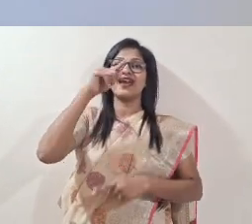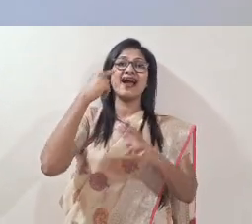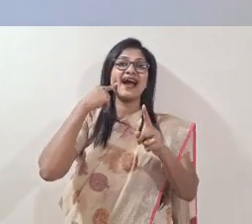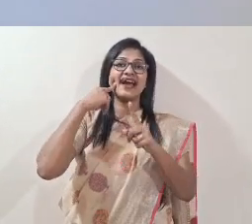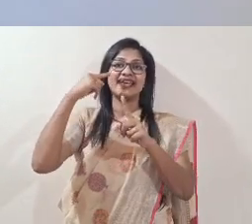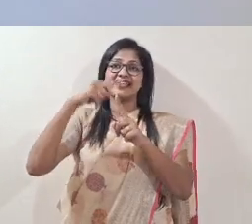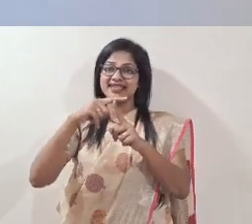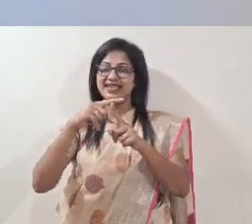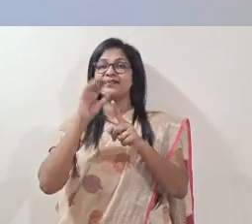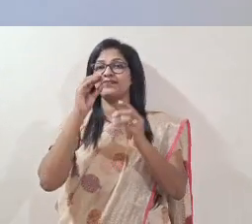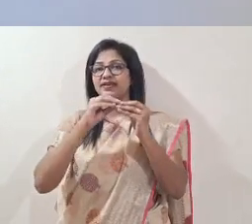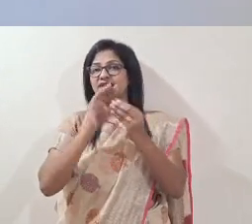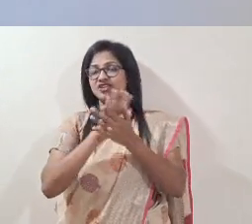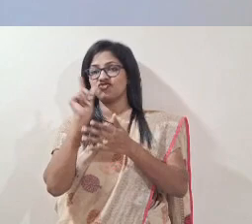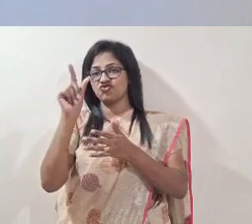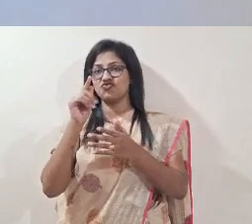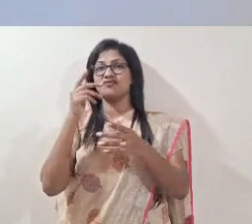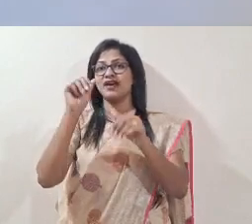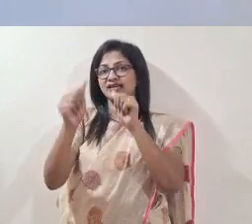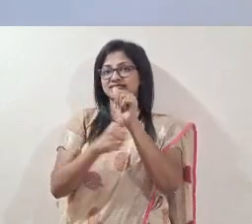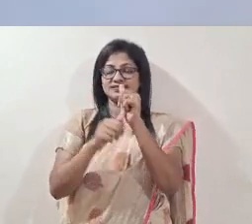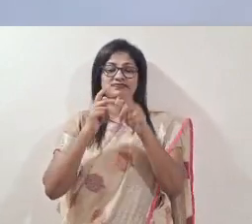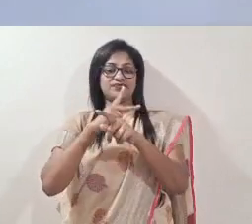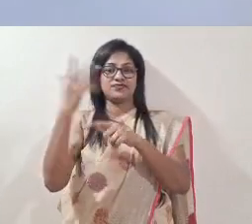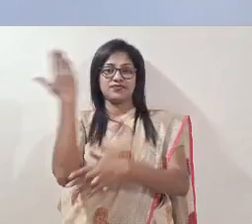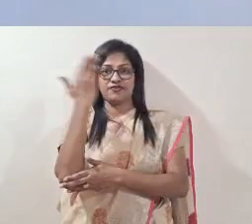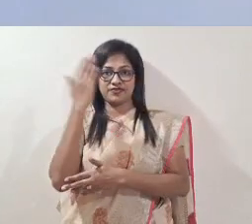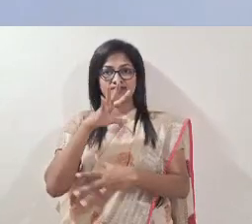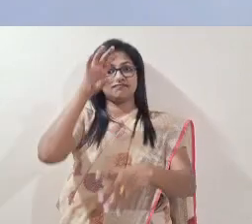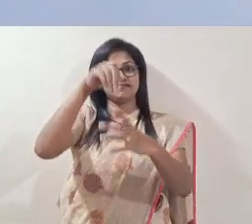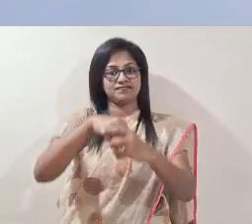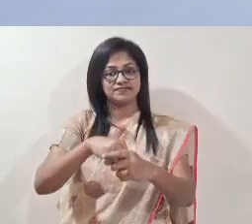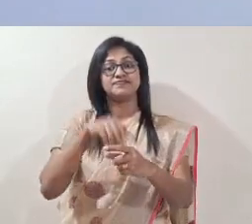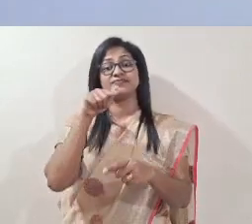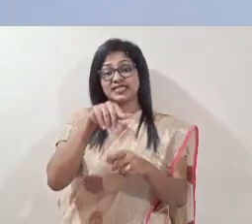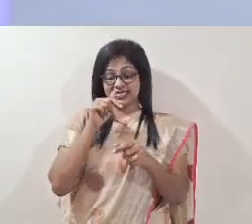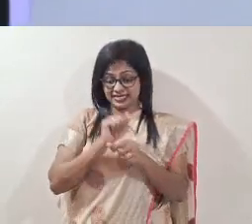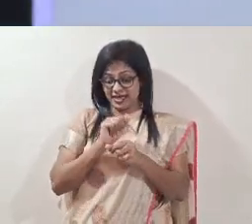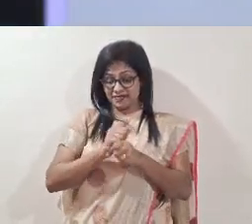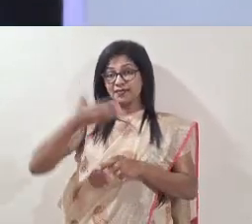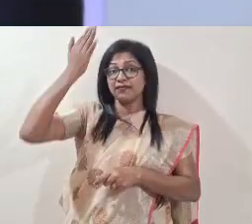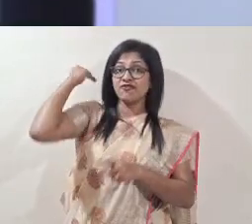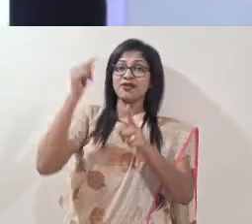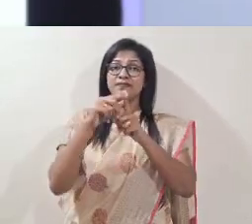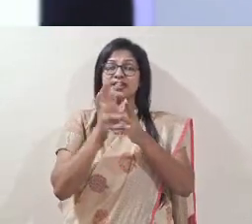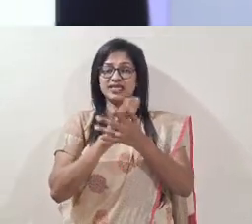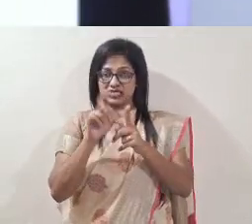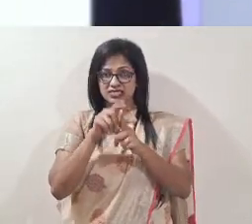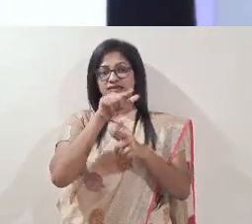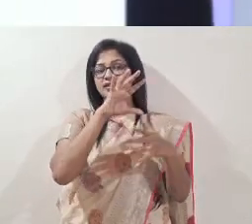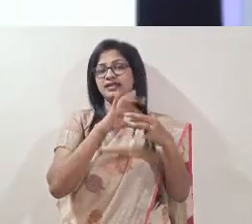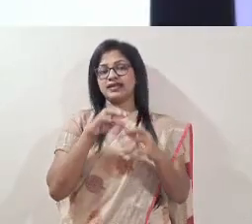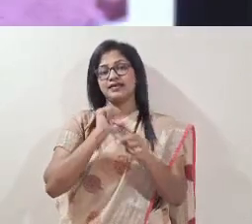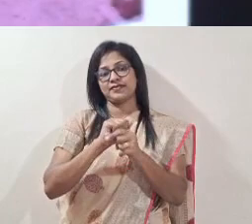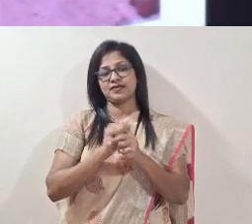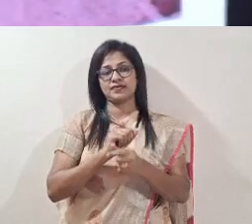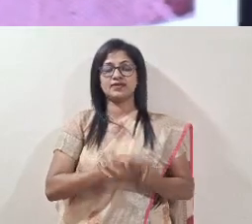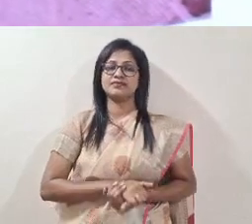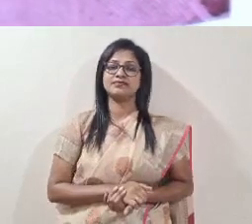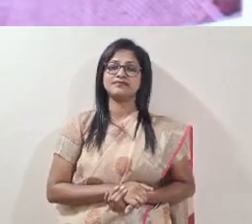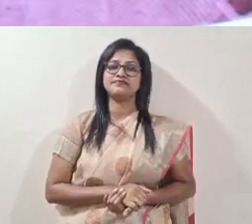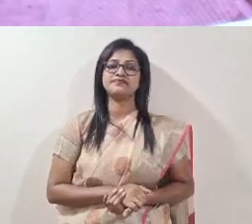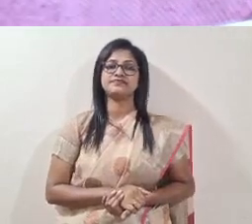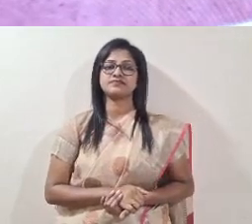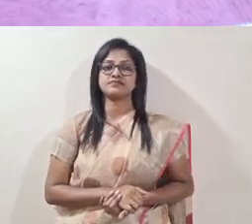professor at IIT BHU. So this was the work done during the PhD time.